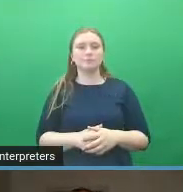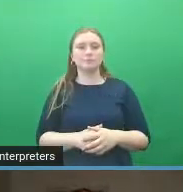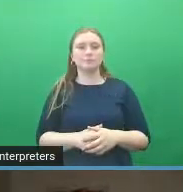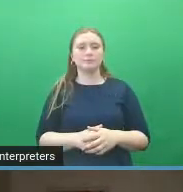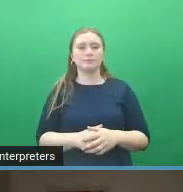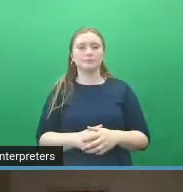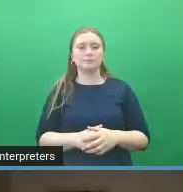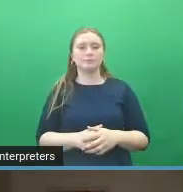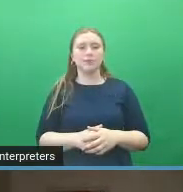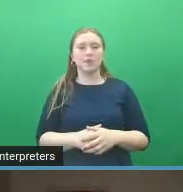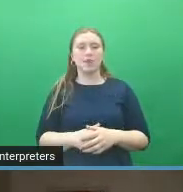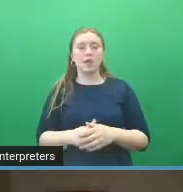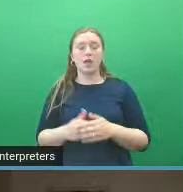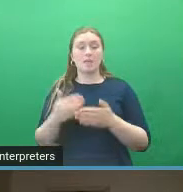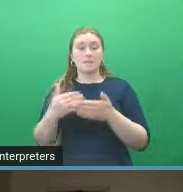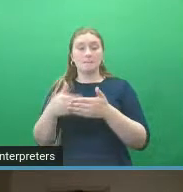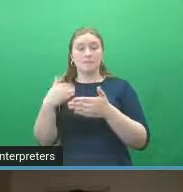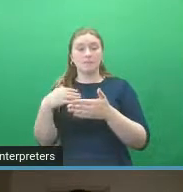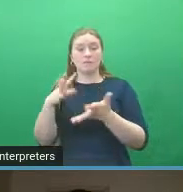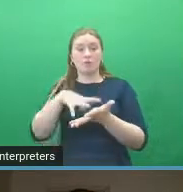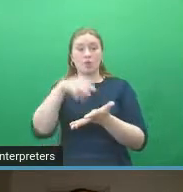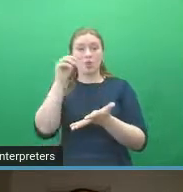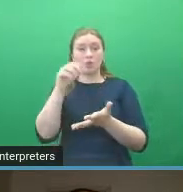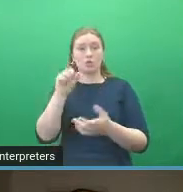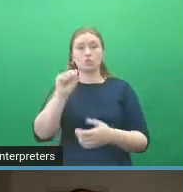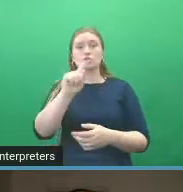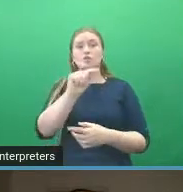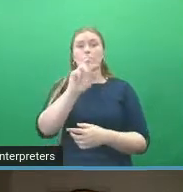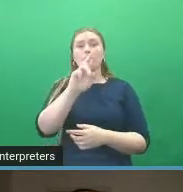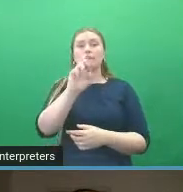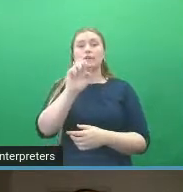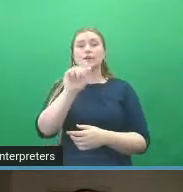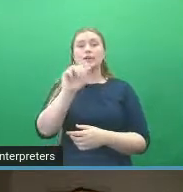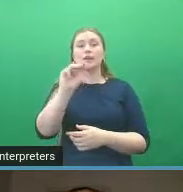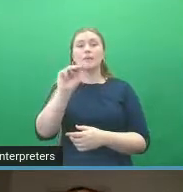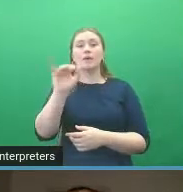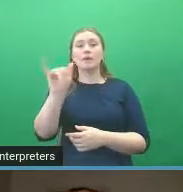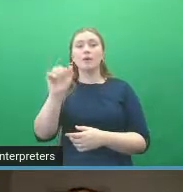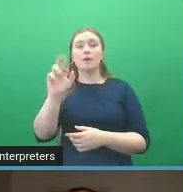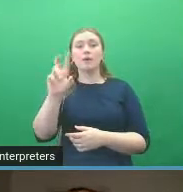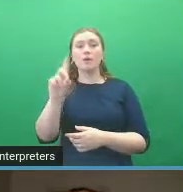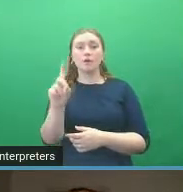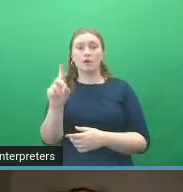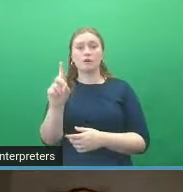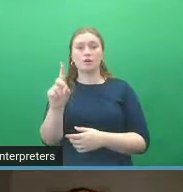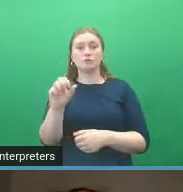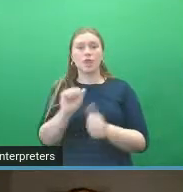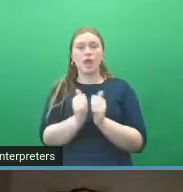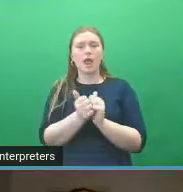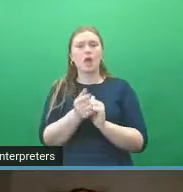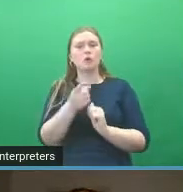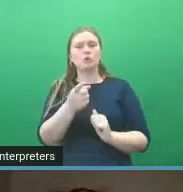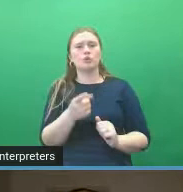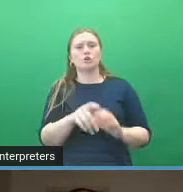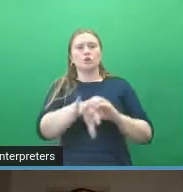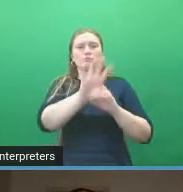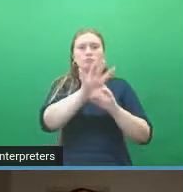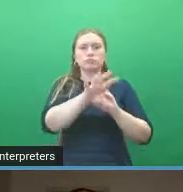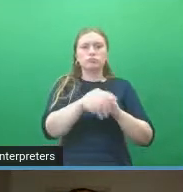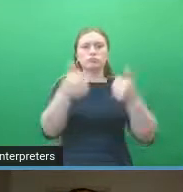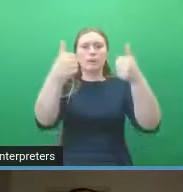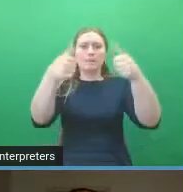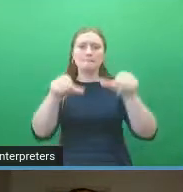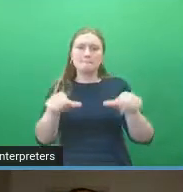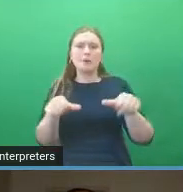In the previous workshop, we learned how to use StreamYard to provide you more control on how you broadcast